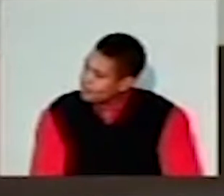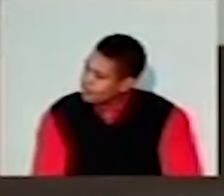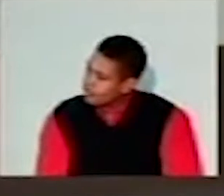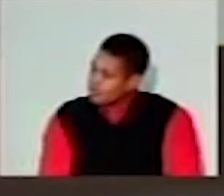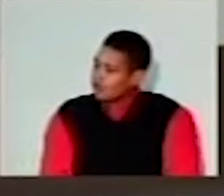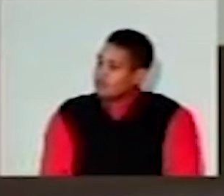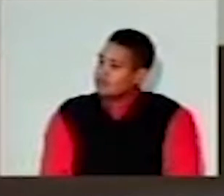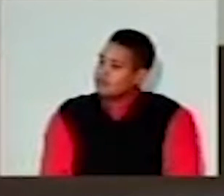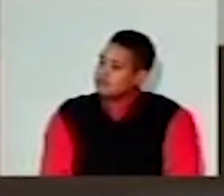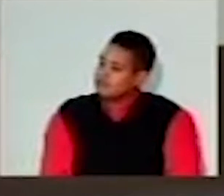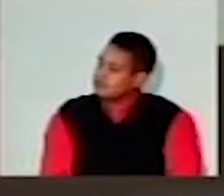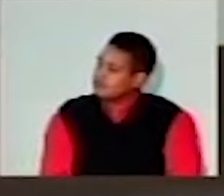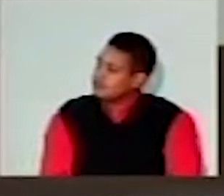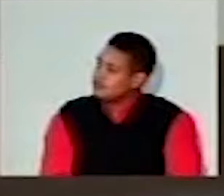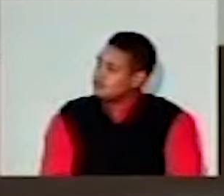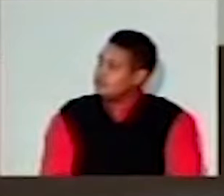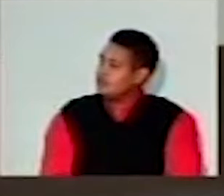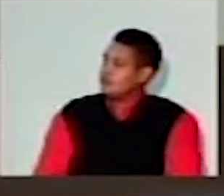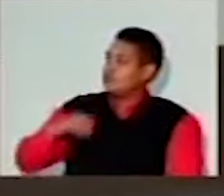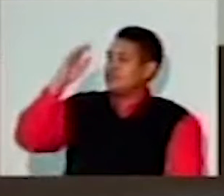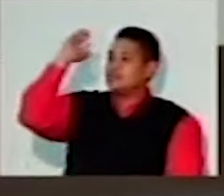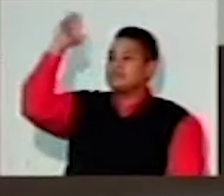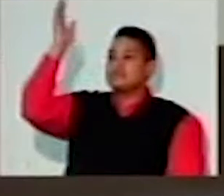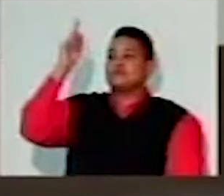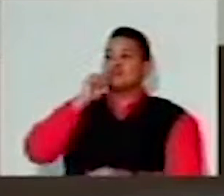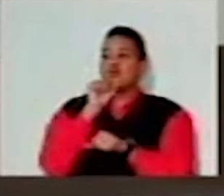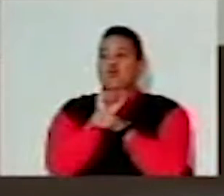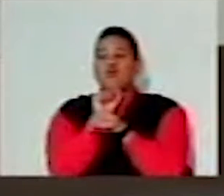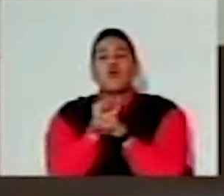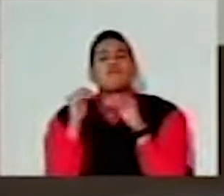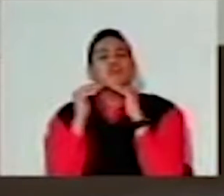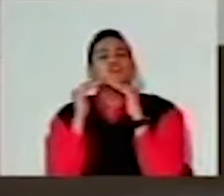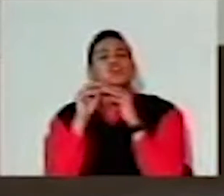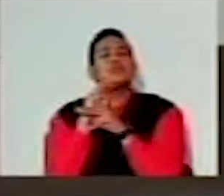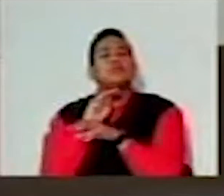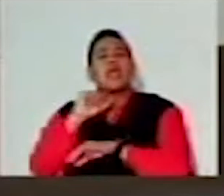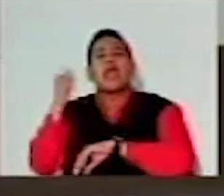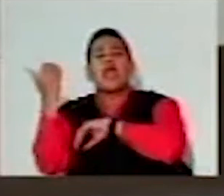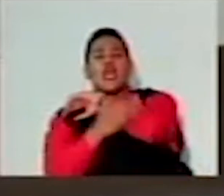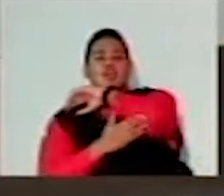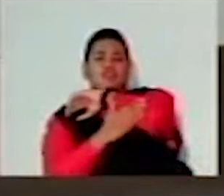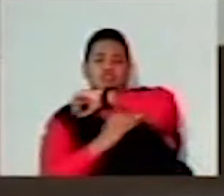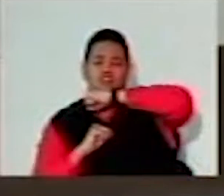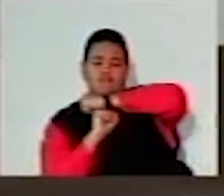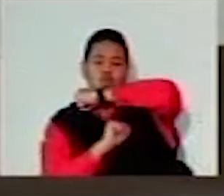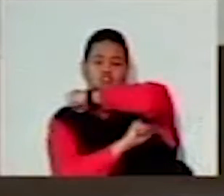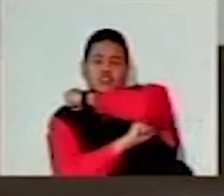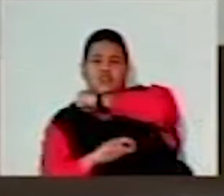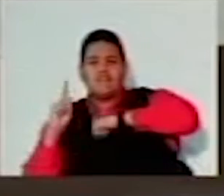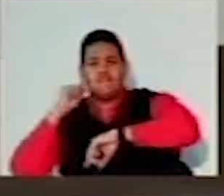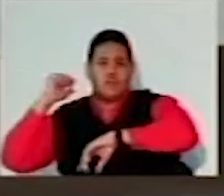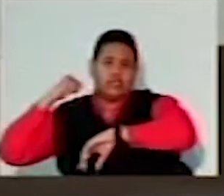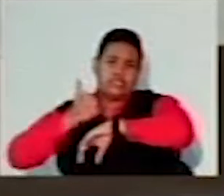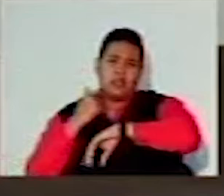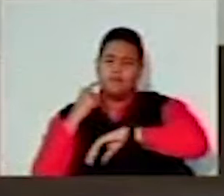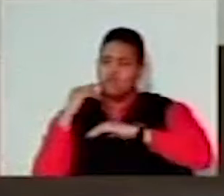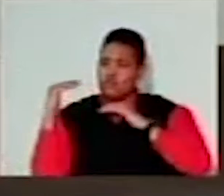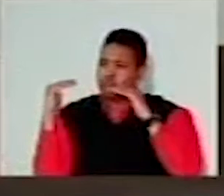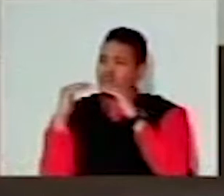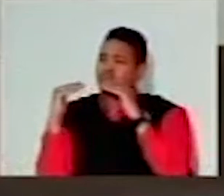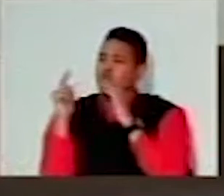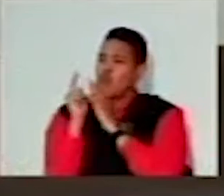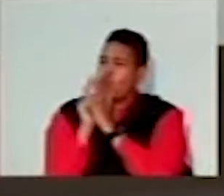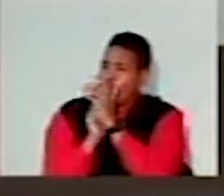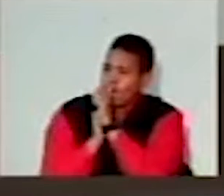Mr. Speaker, the work of a justice ministry in any country is the foundation for the establishment of a just and